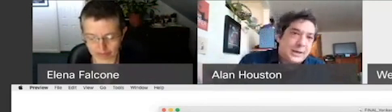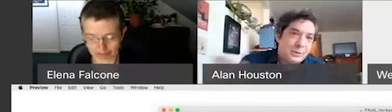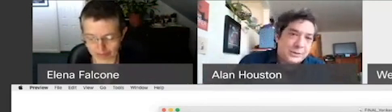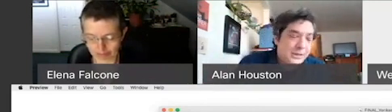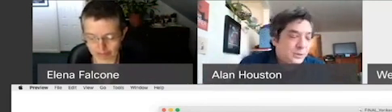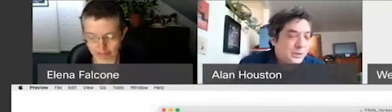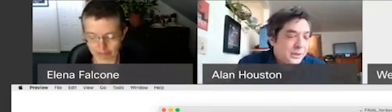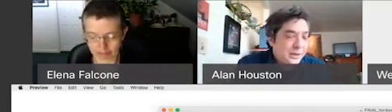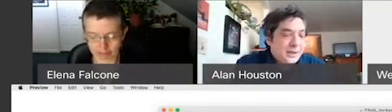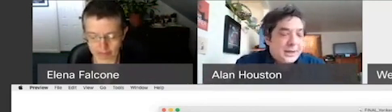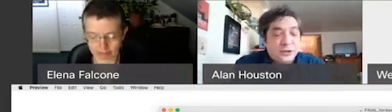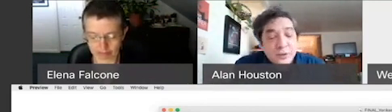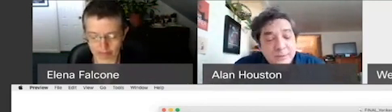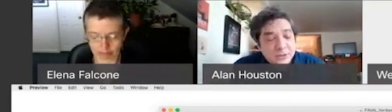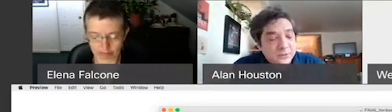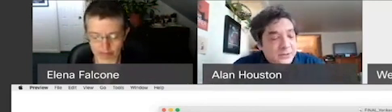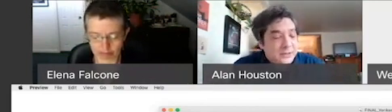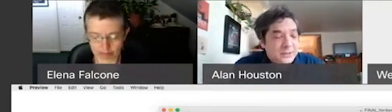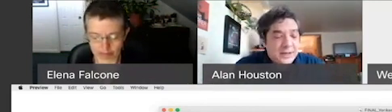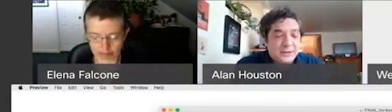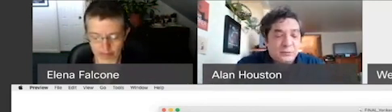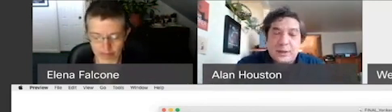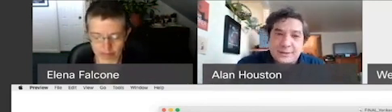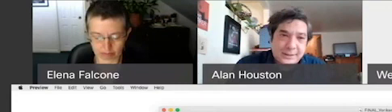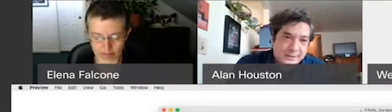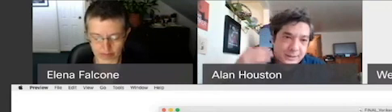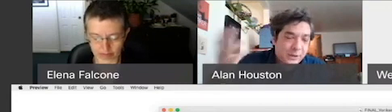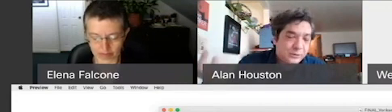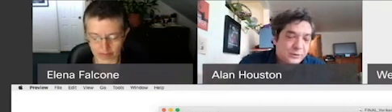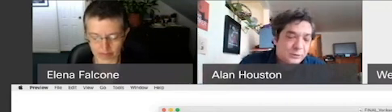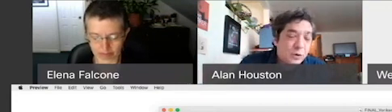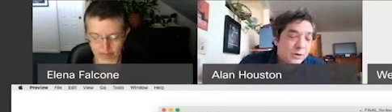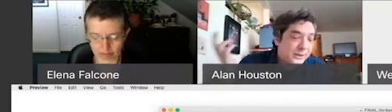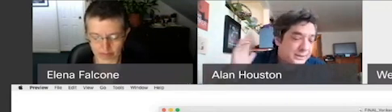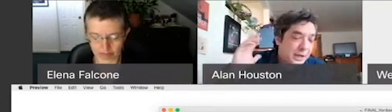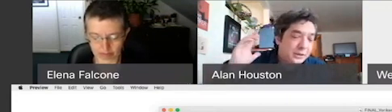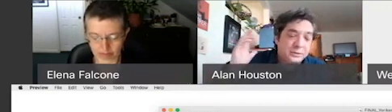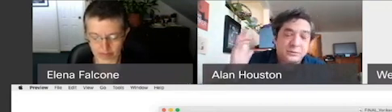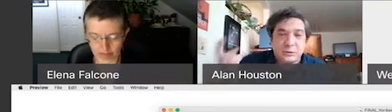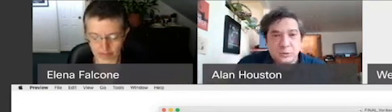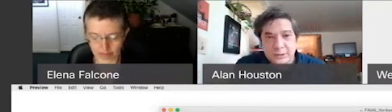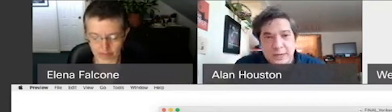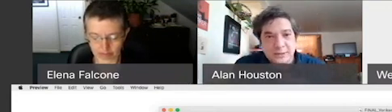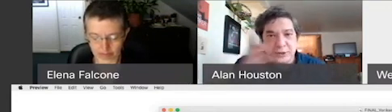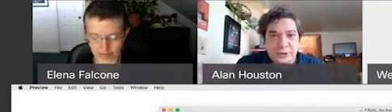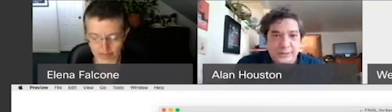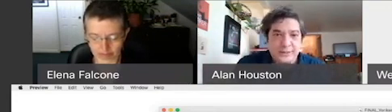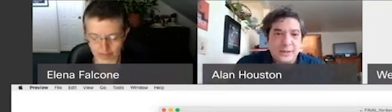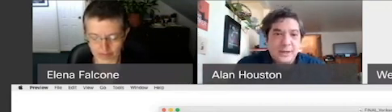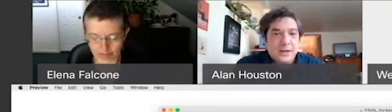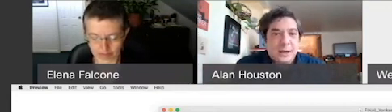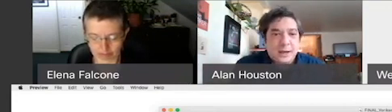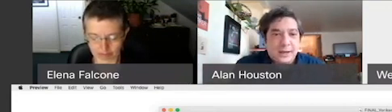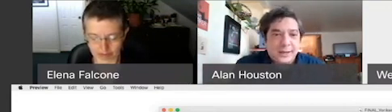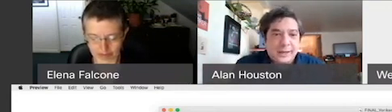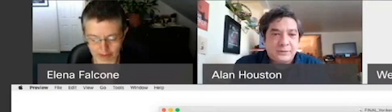ebook and streaming services, as well as things like Microsoft Word, Excel, Google Docs, Sheets. Again,